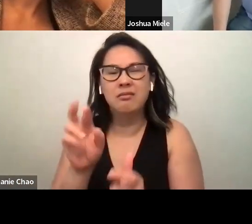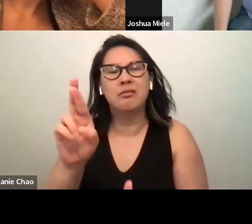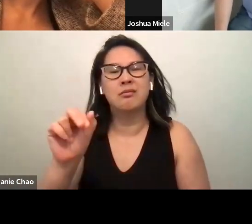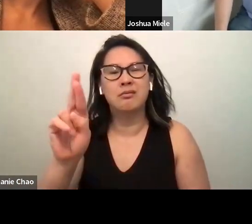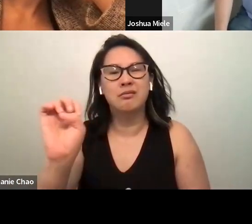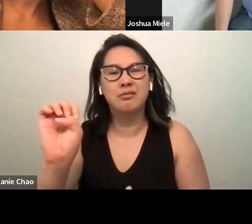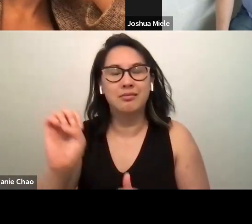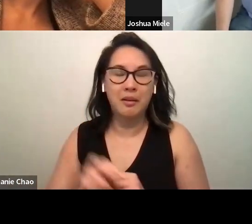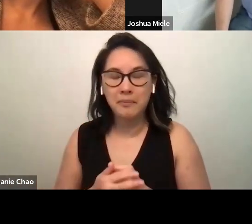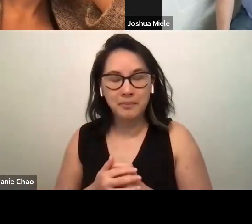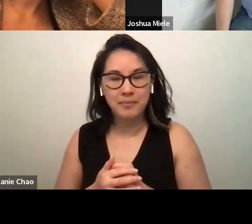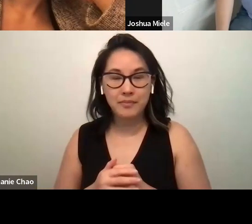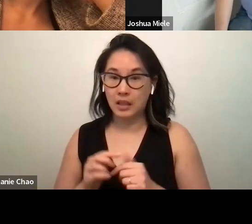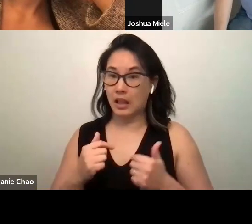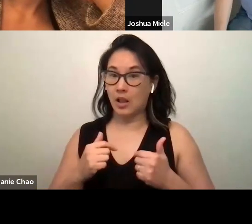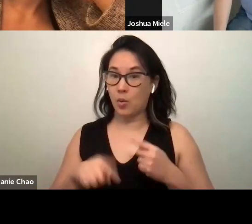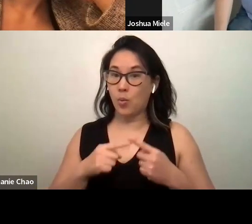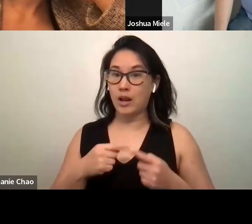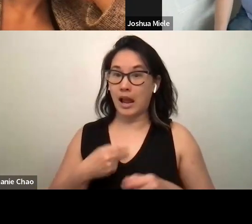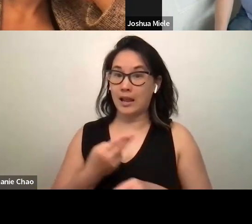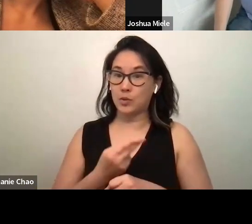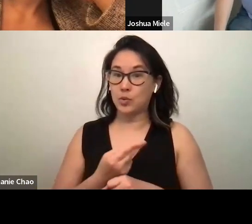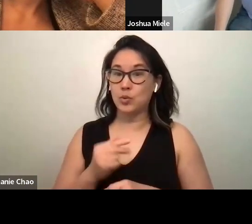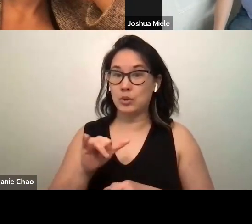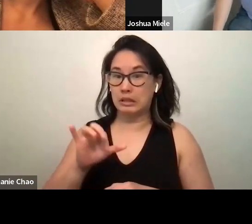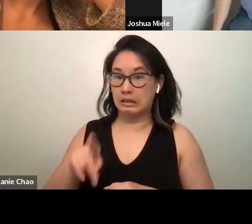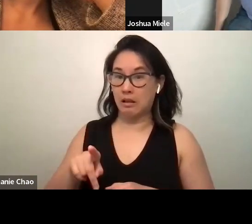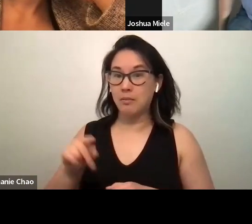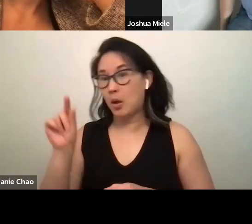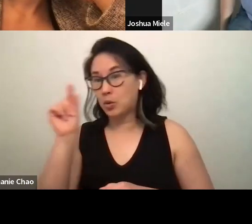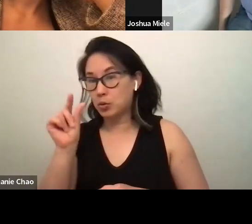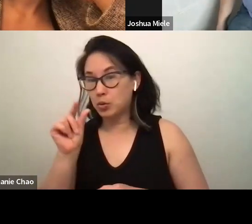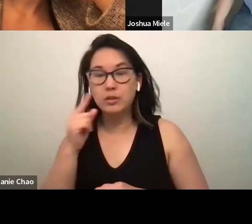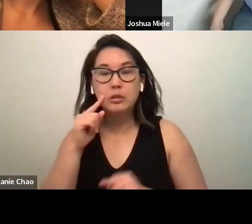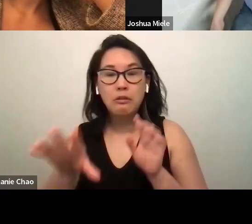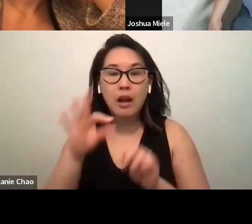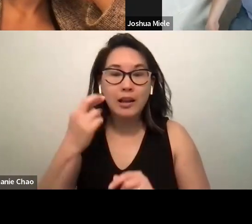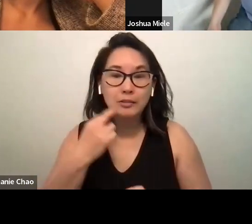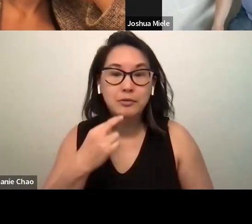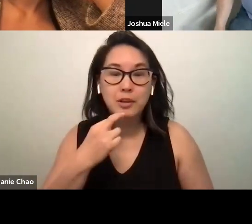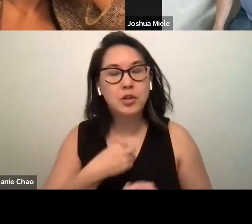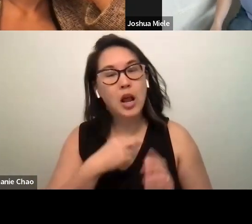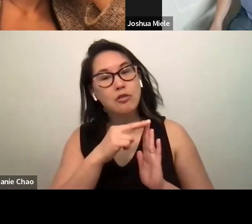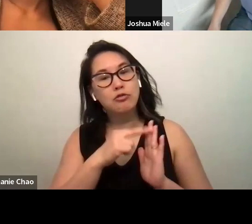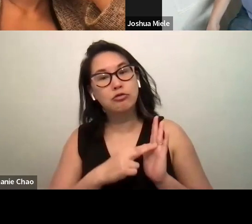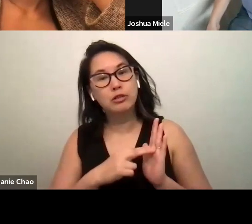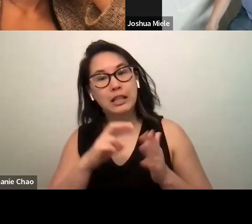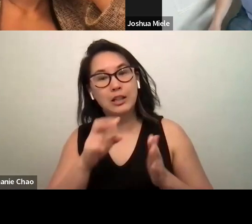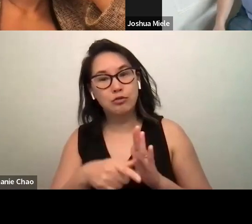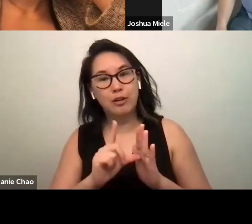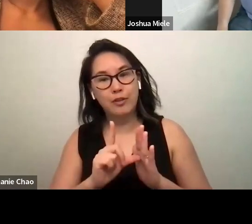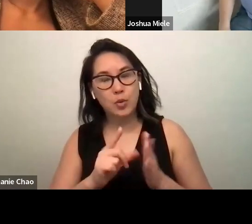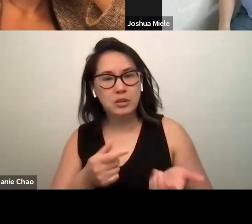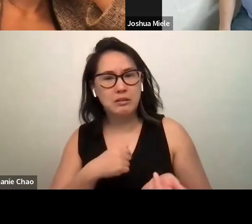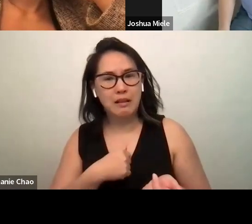use Yelp or Google, for example, to decide on a restaurant that I want to go to, I read the reviews, but I don't read just